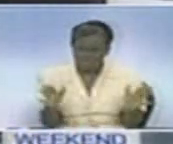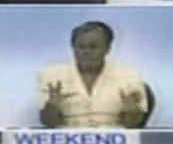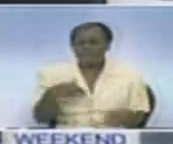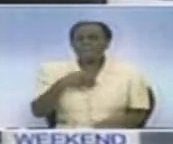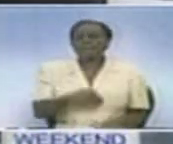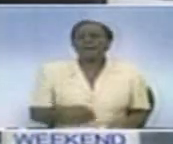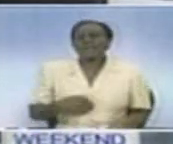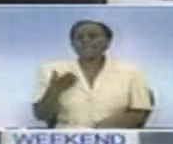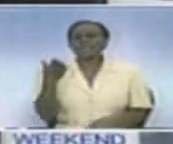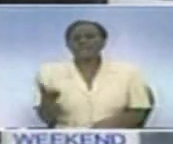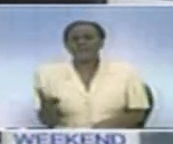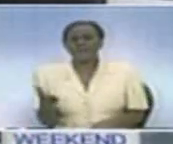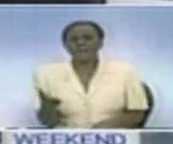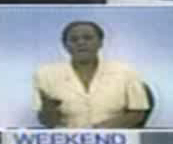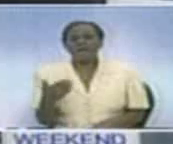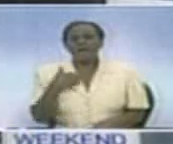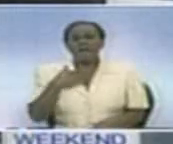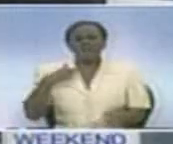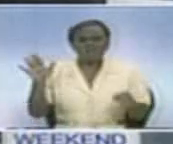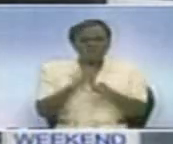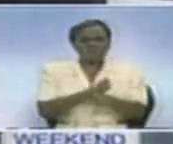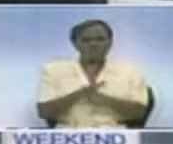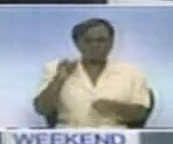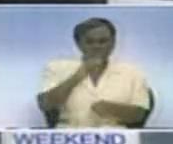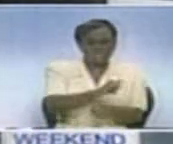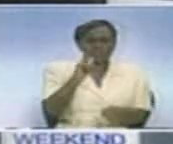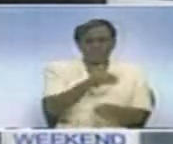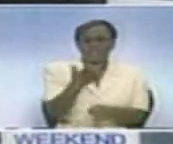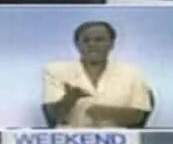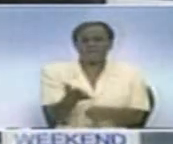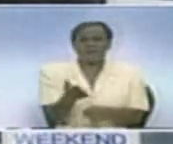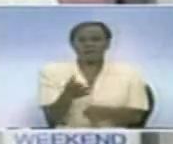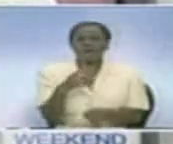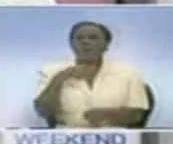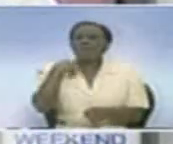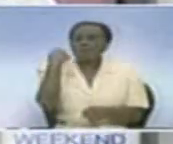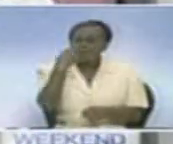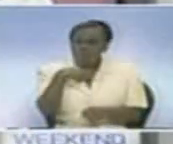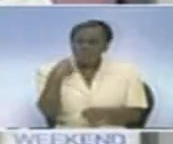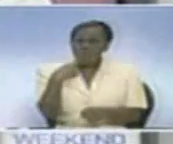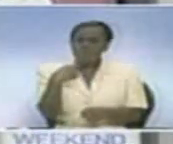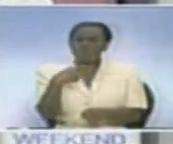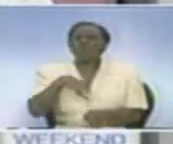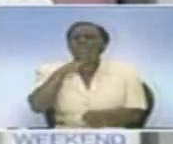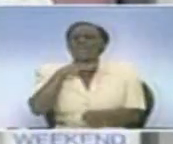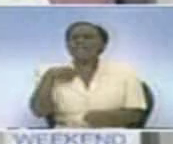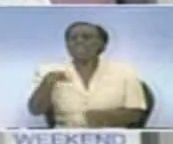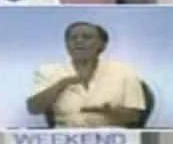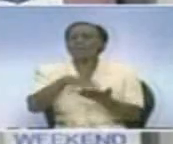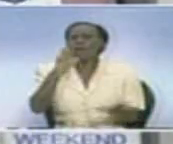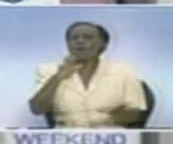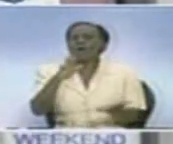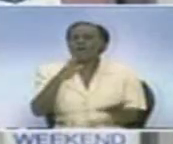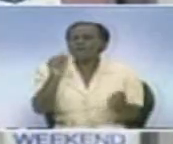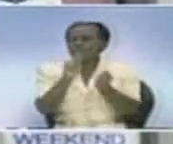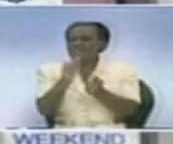Maridi, mm-hmm, down there, mm-hmm, we have a whole settlement scheme, of course, in Magarini. Yeah. But who has died even more? Those